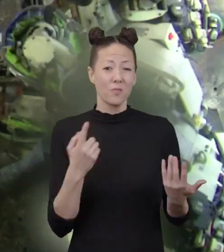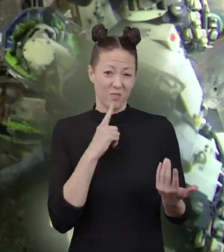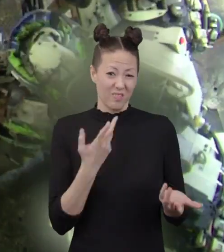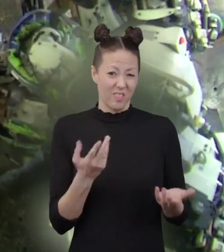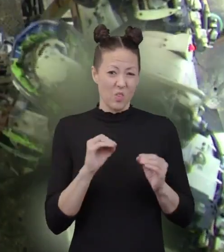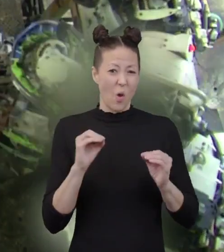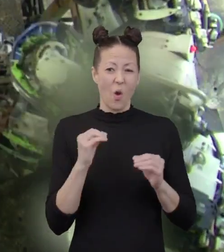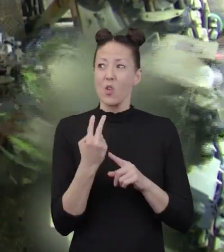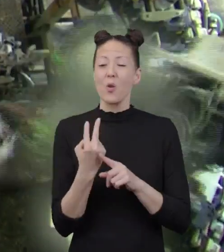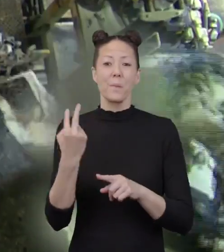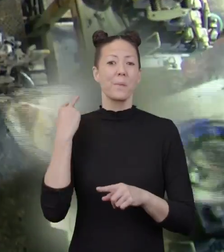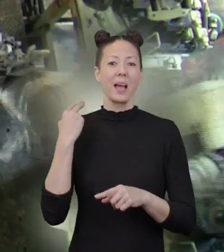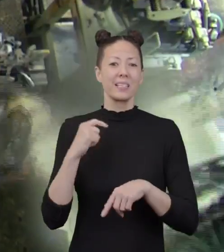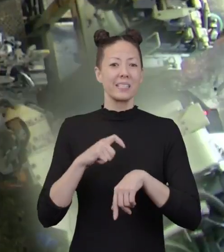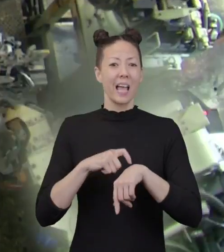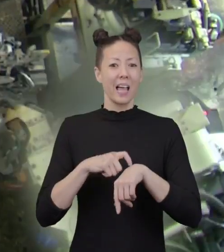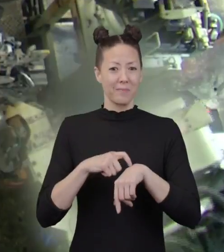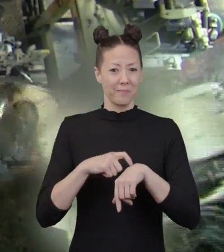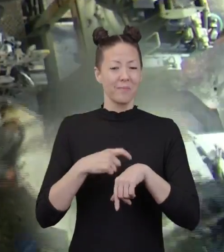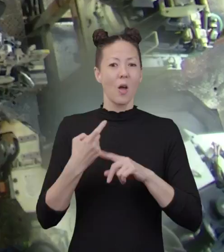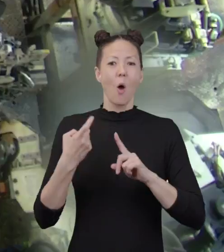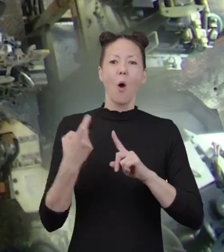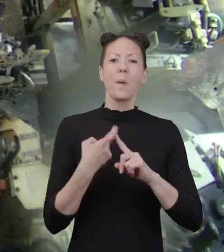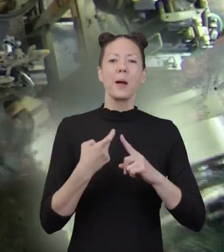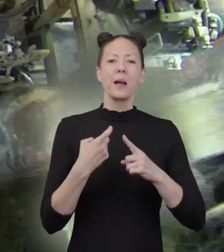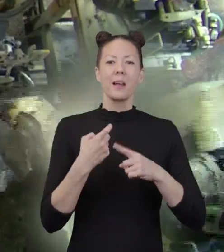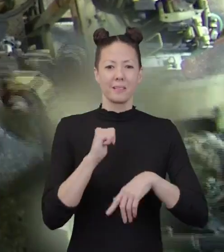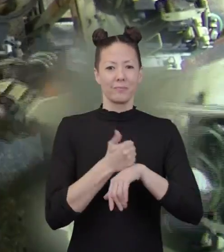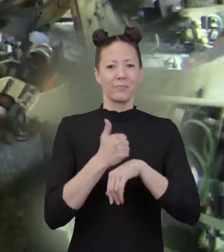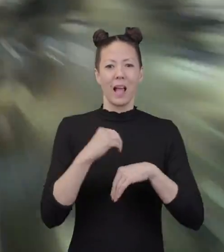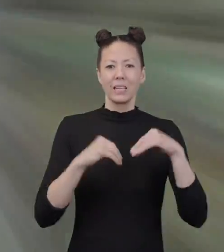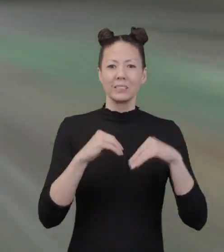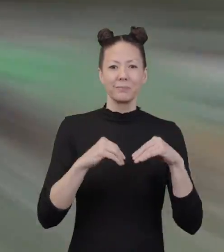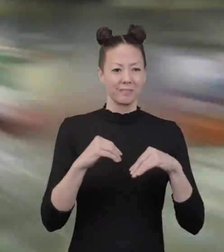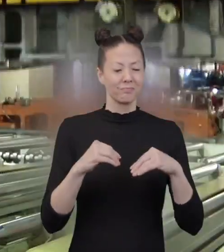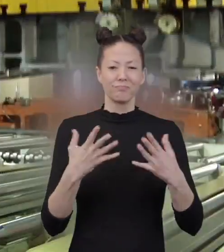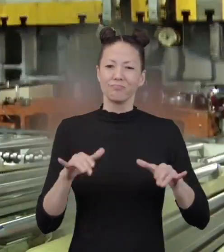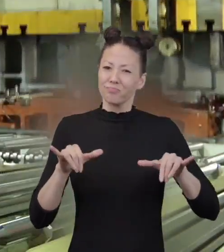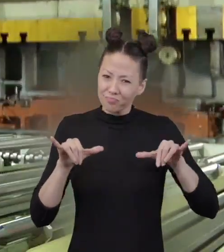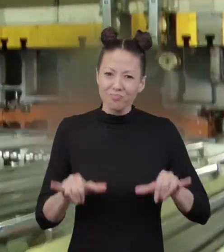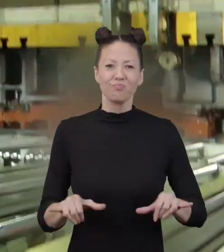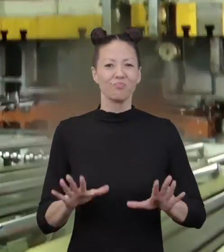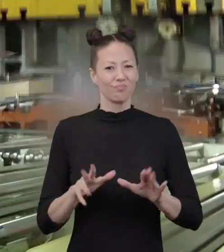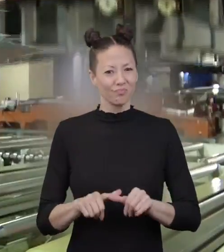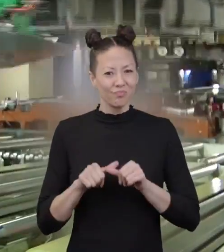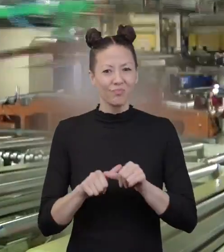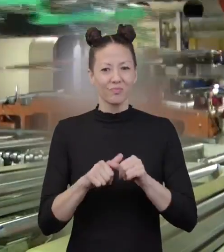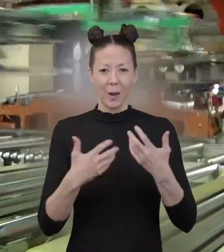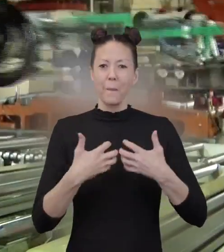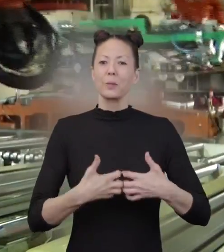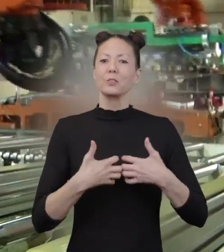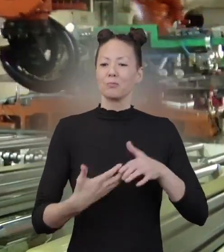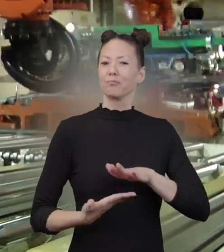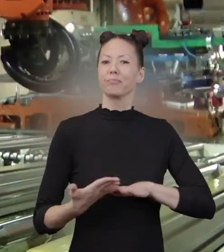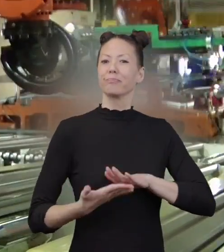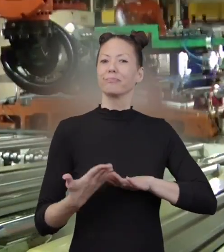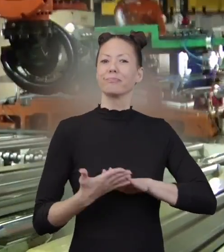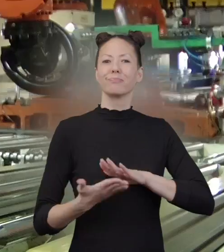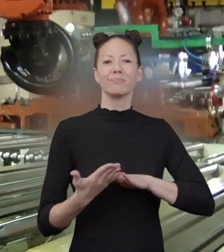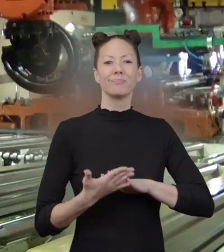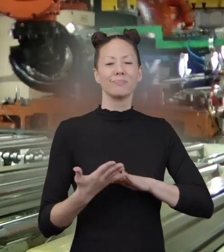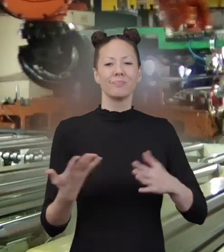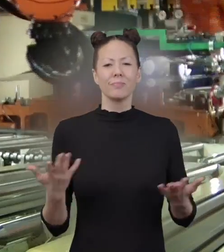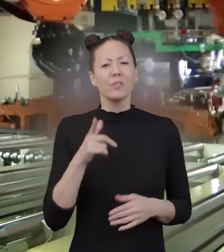back time. Automated assembly lines are here to stay, and so are the machines that operate them. Who